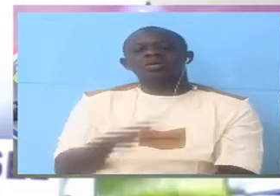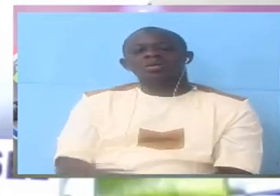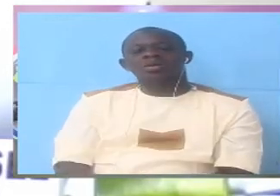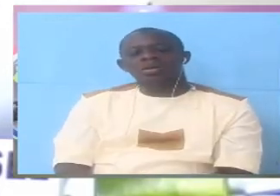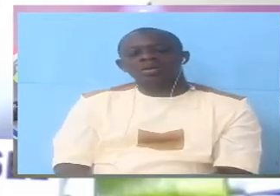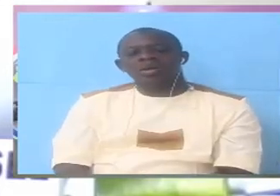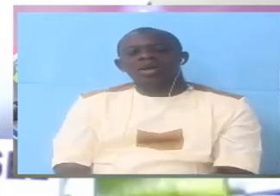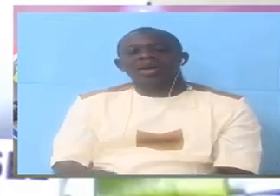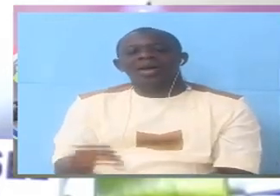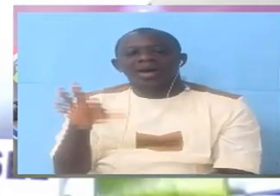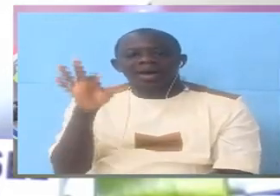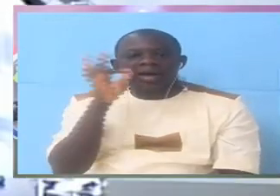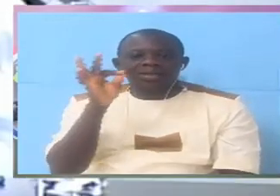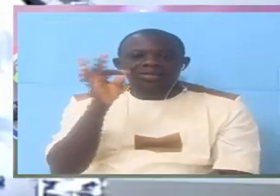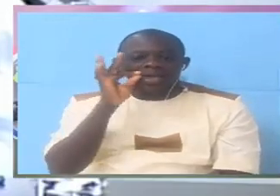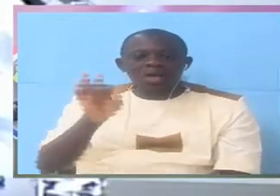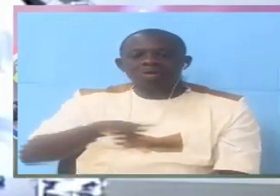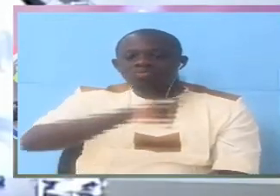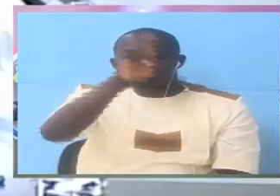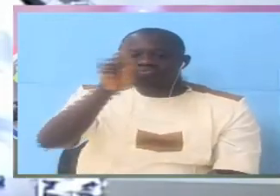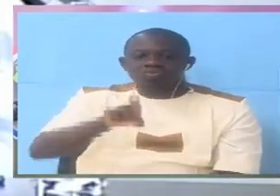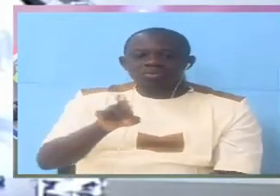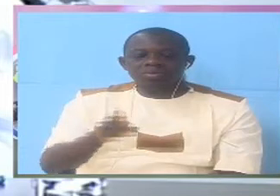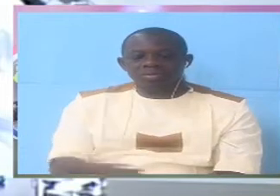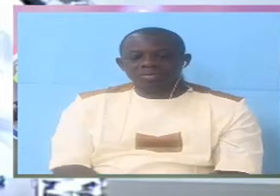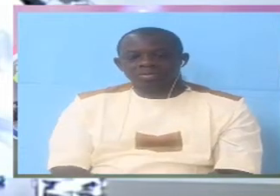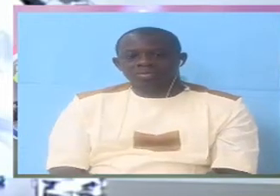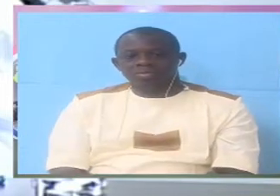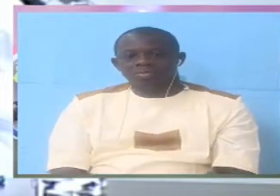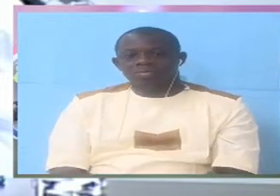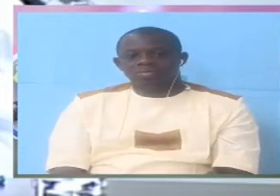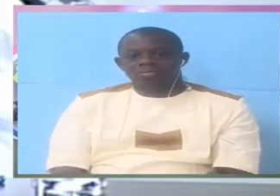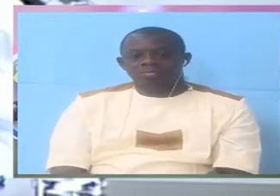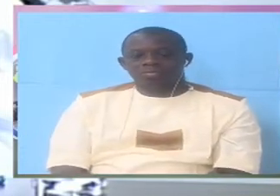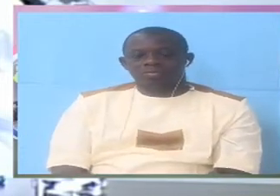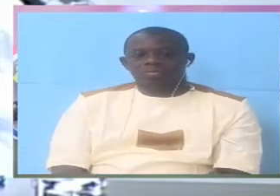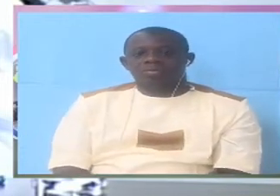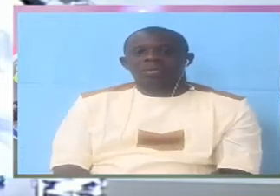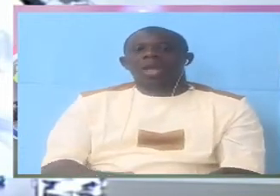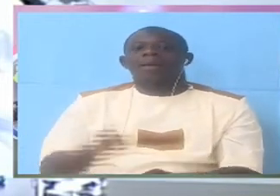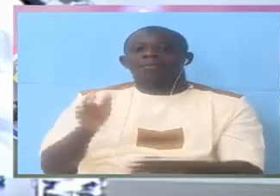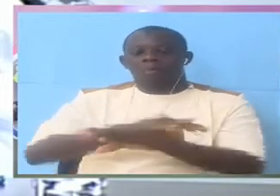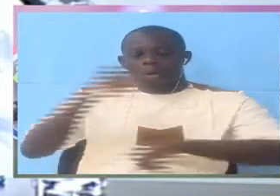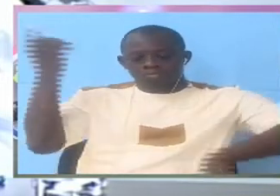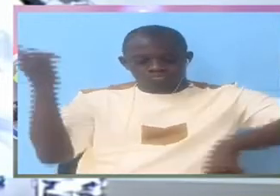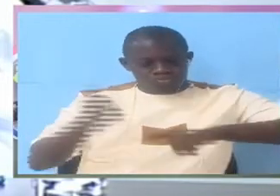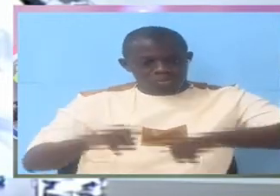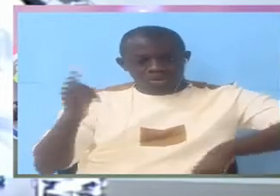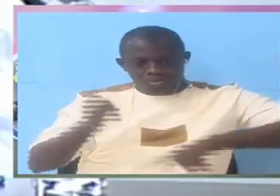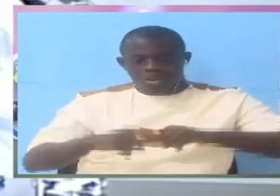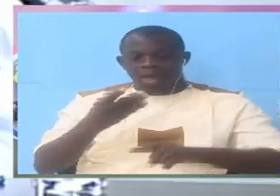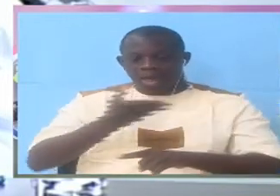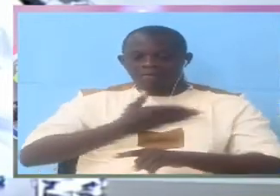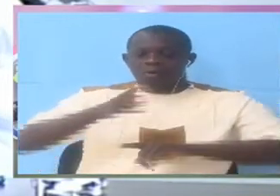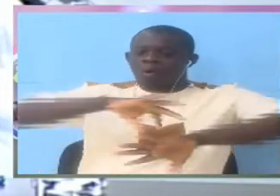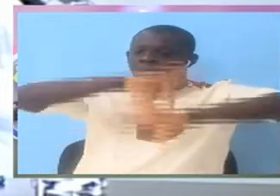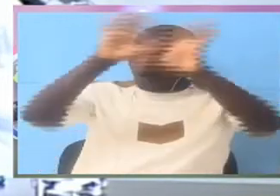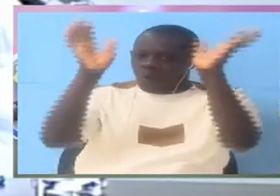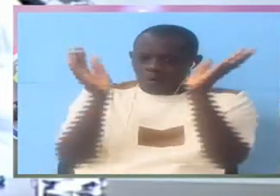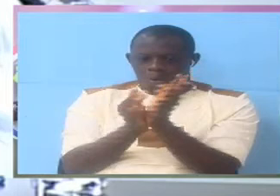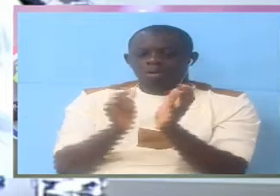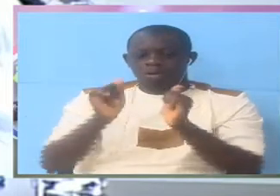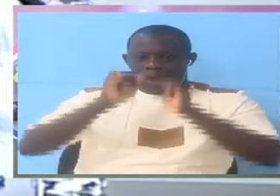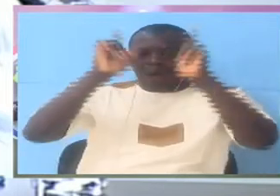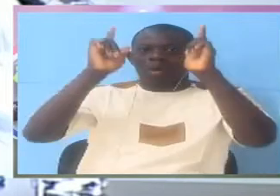Just answer the question. There was beating done that we were all aware of. Beat them down, drag them